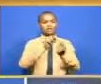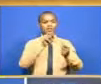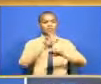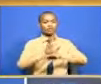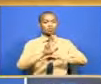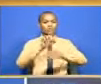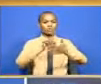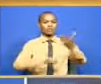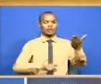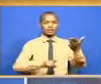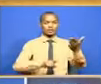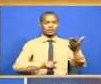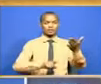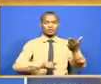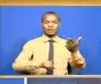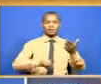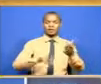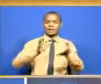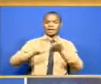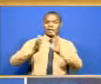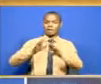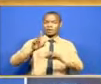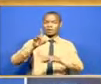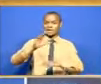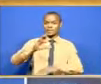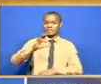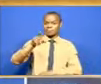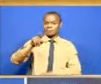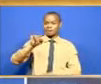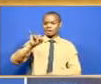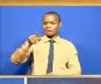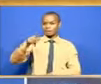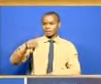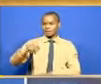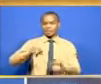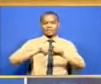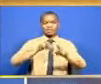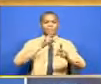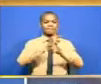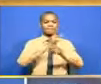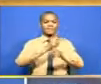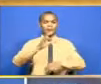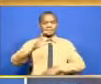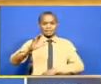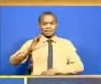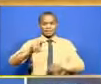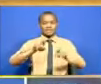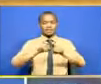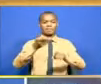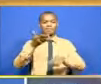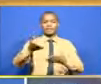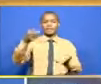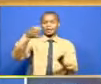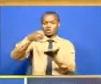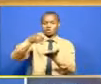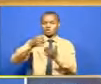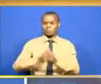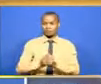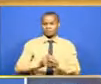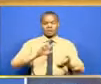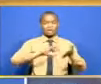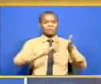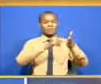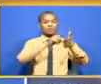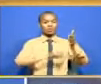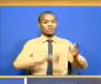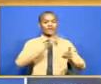diclofenac and phenol. That was DCPIP. We tested for vitamin C and it was present. That vitamin C